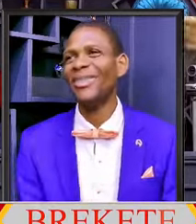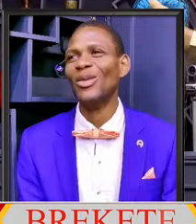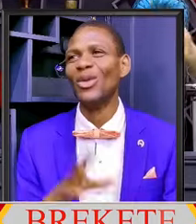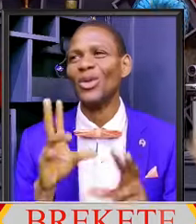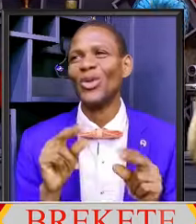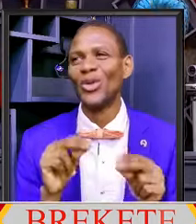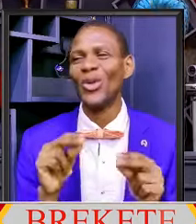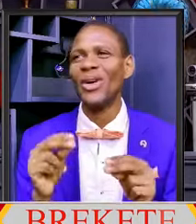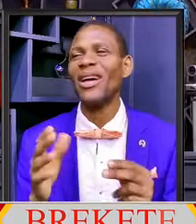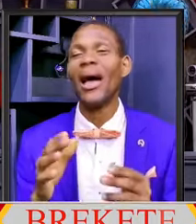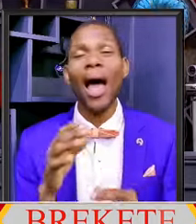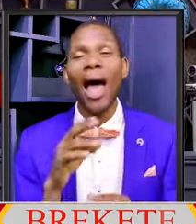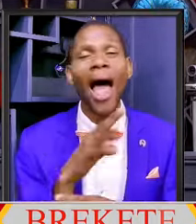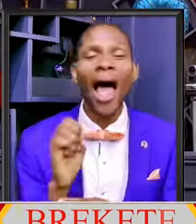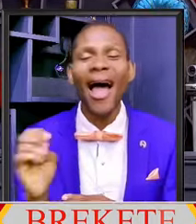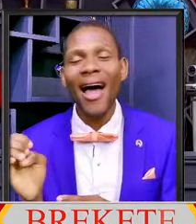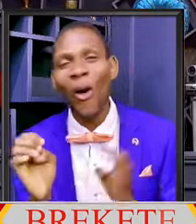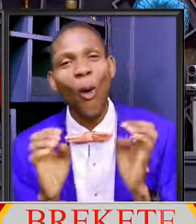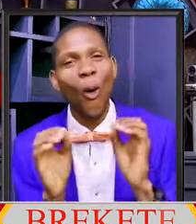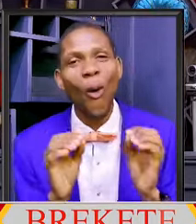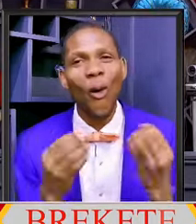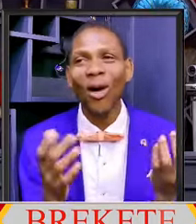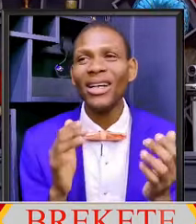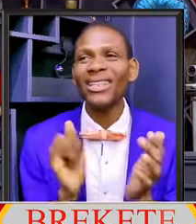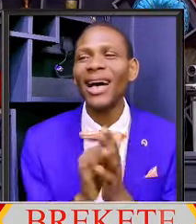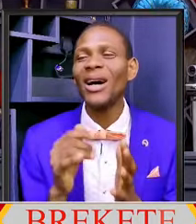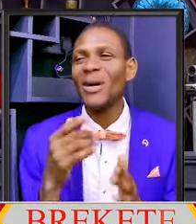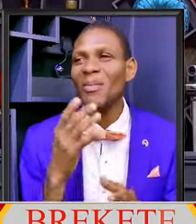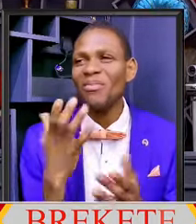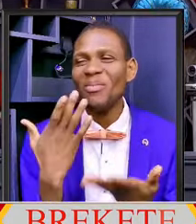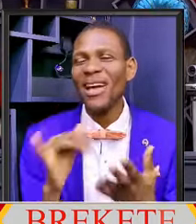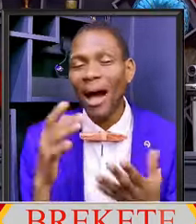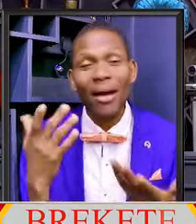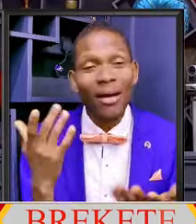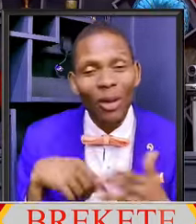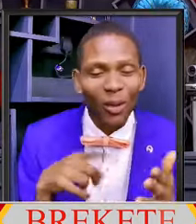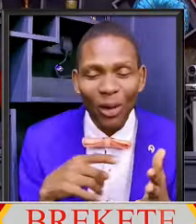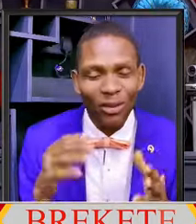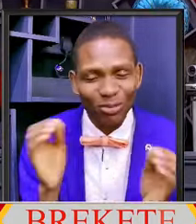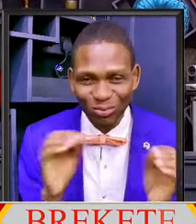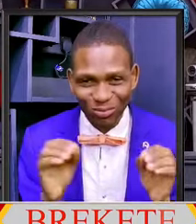No. Yeah. That is make a.